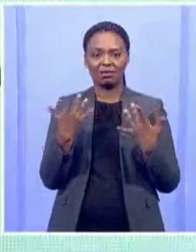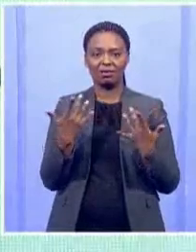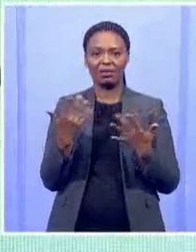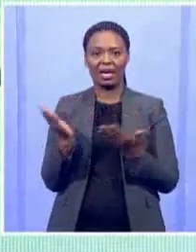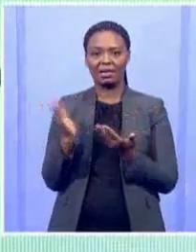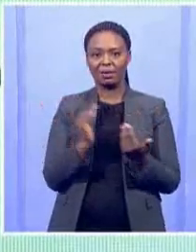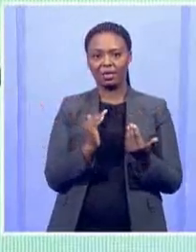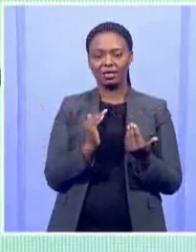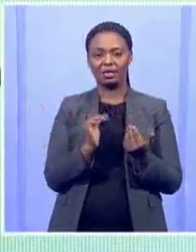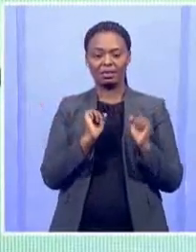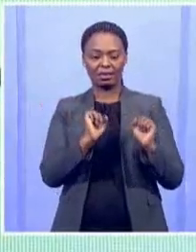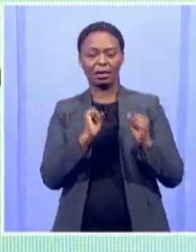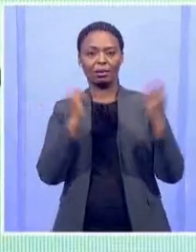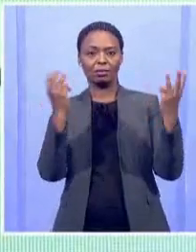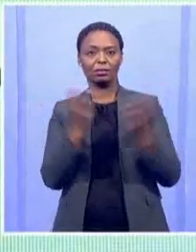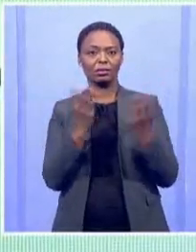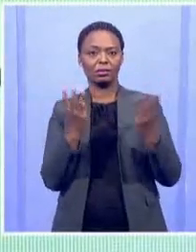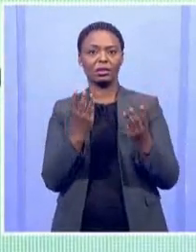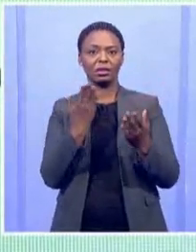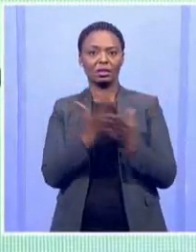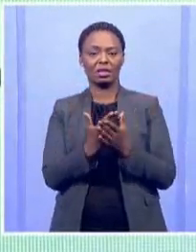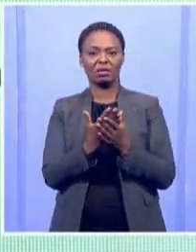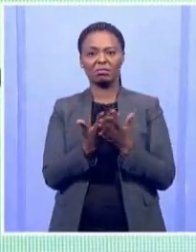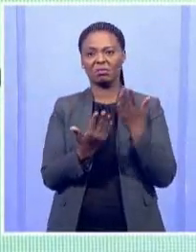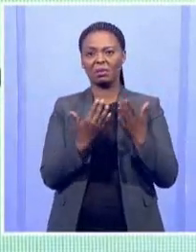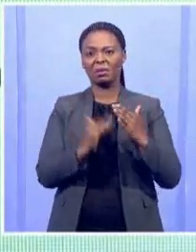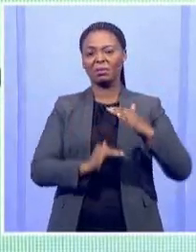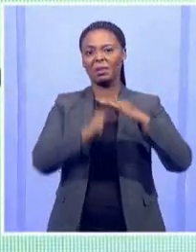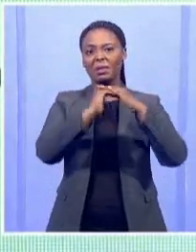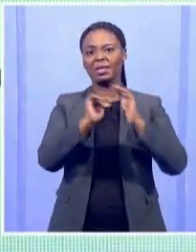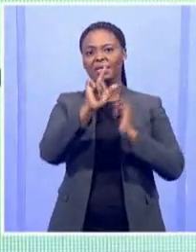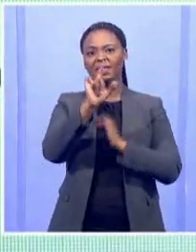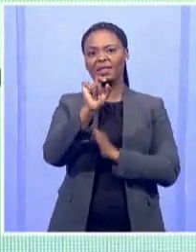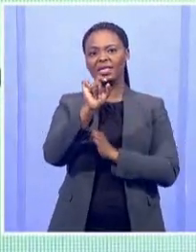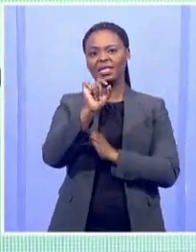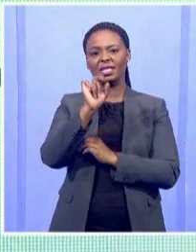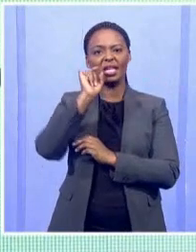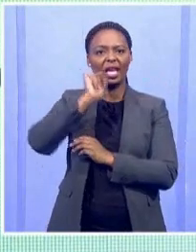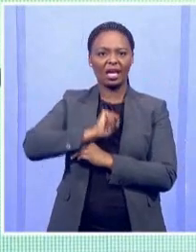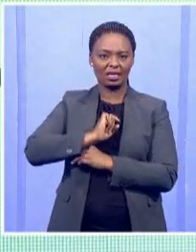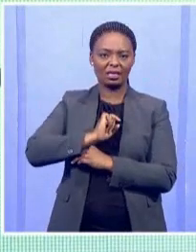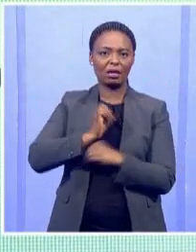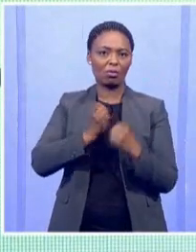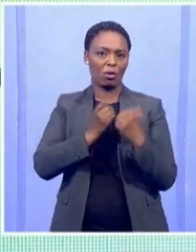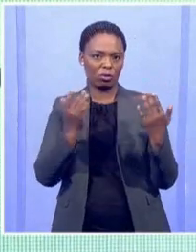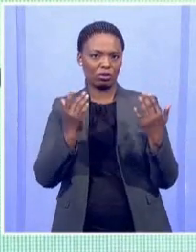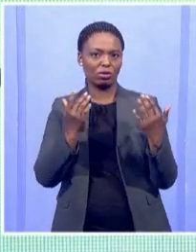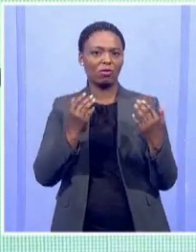Africans should reach 70 years. We have suffered a bit of,